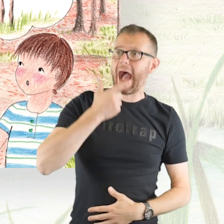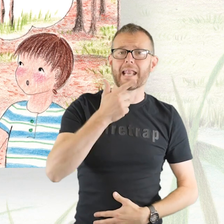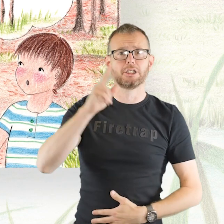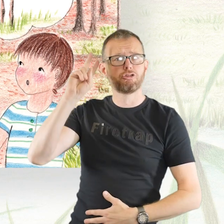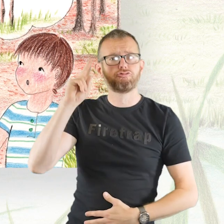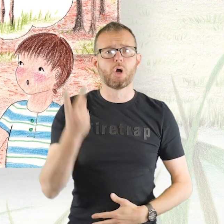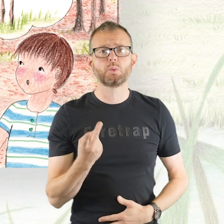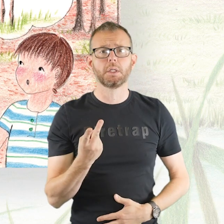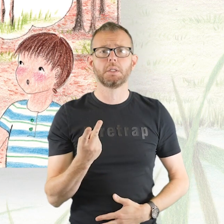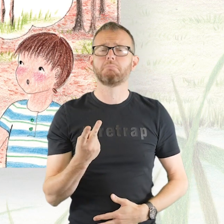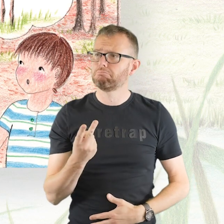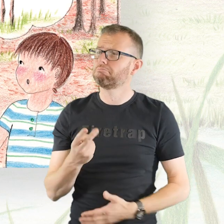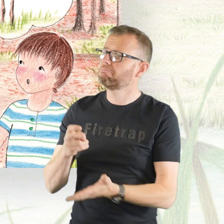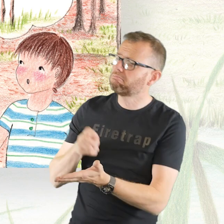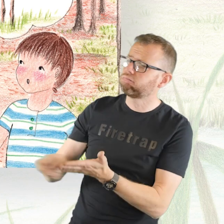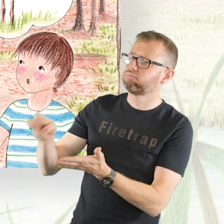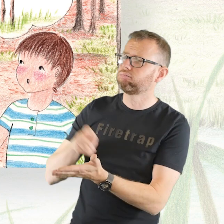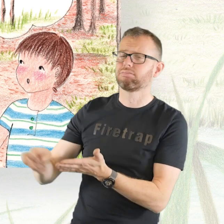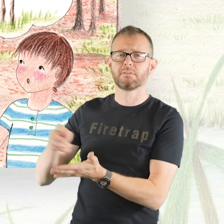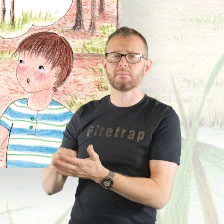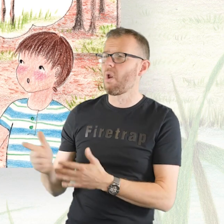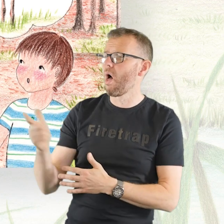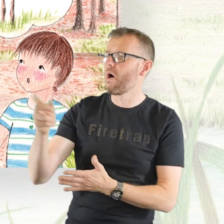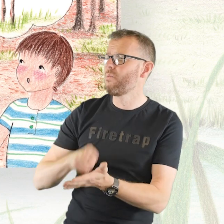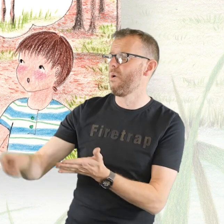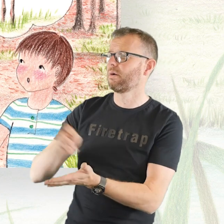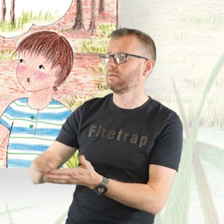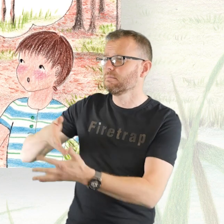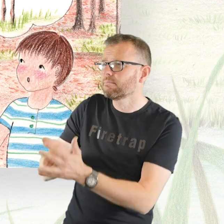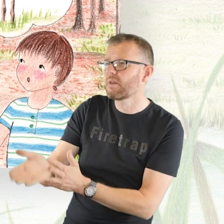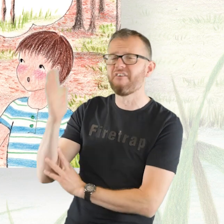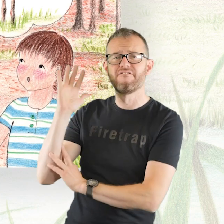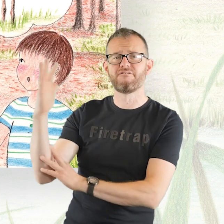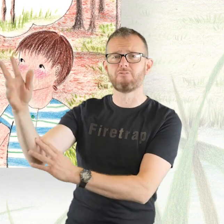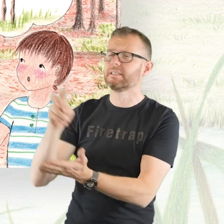Alex and Rosie went for a long walk in the forest.